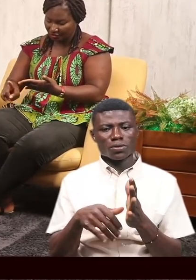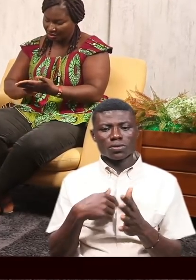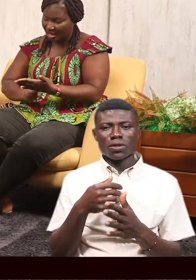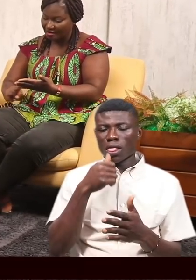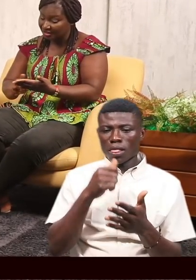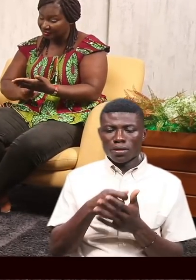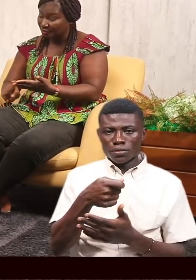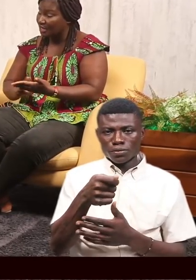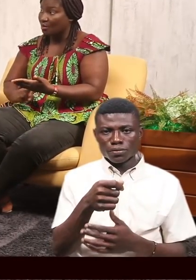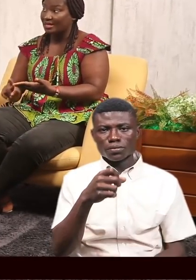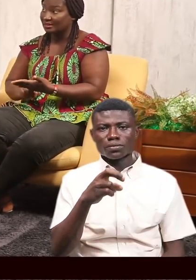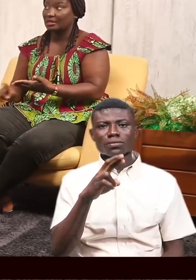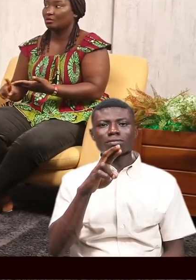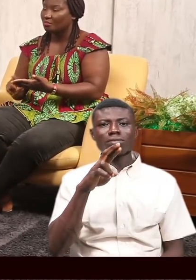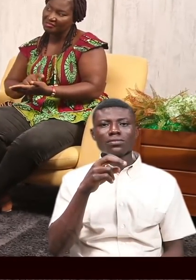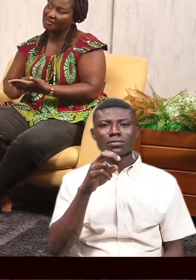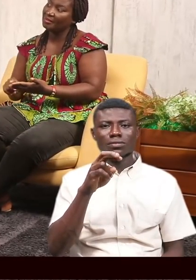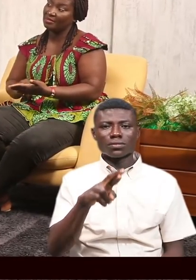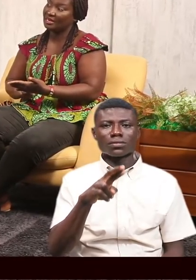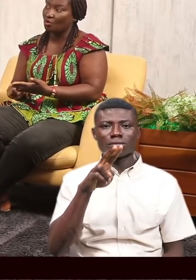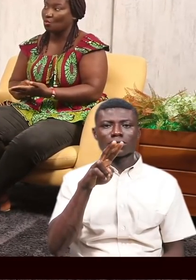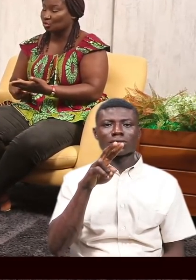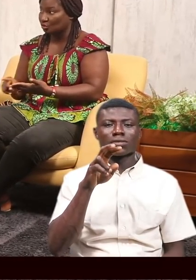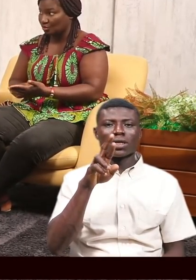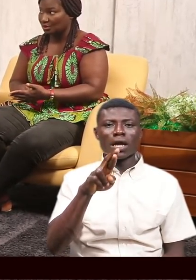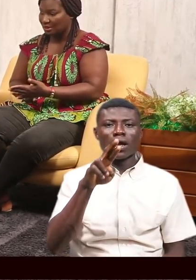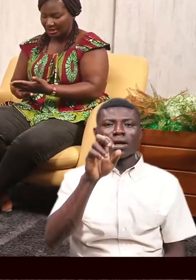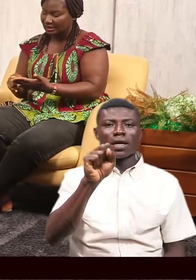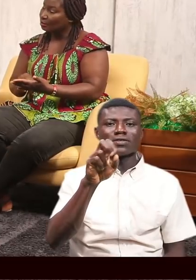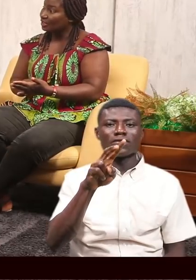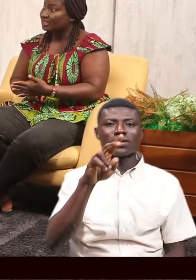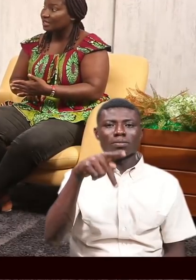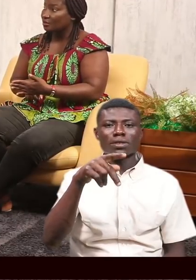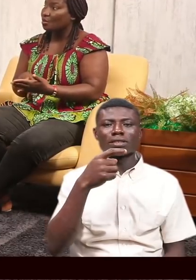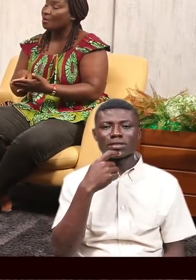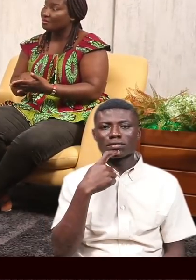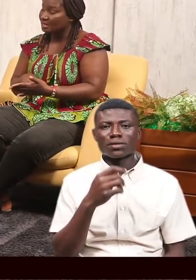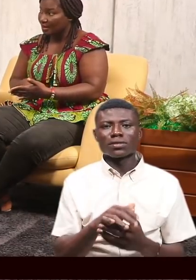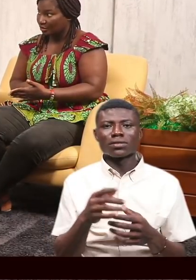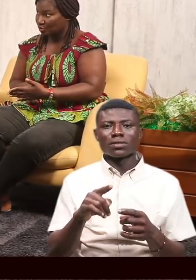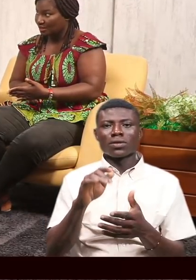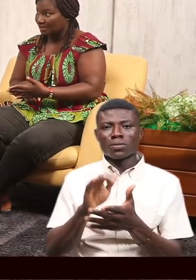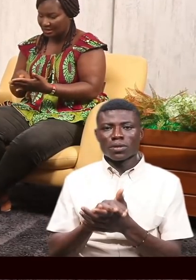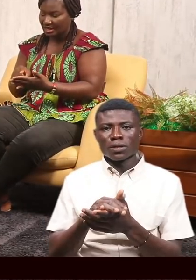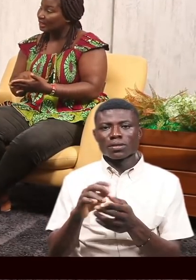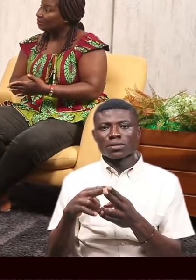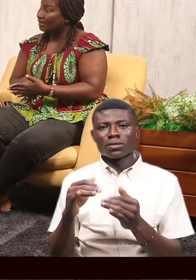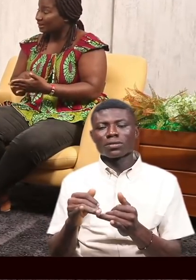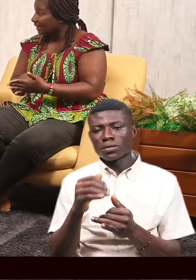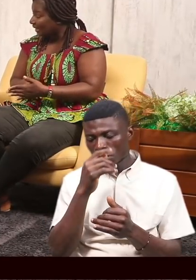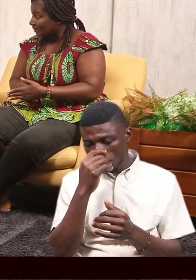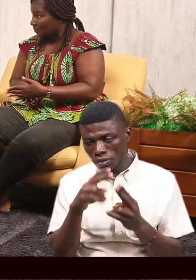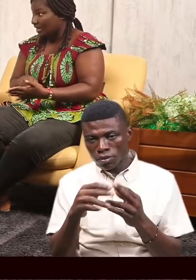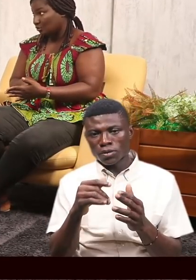invitation no RSVP na wa ase no me frere be ma na o wo so no Some of this year, or are any pass so messy.